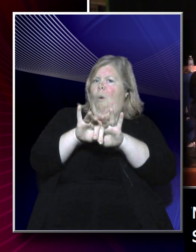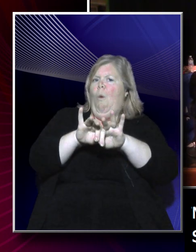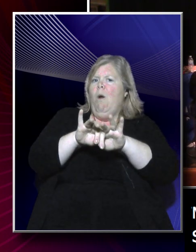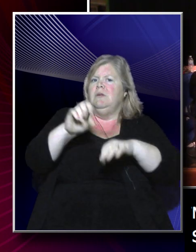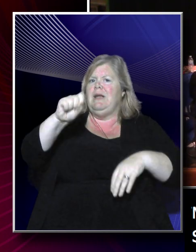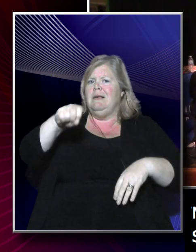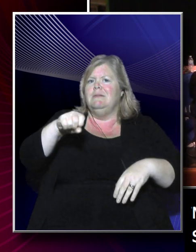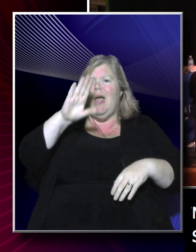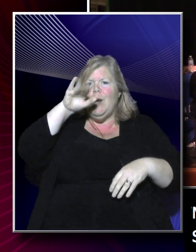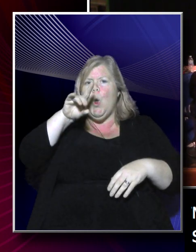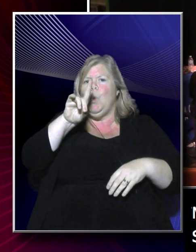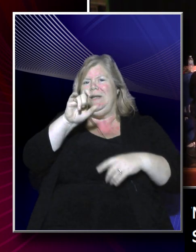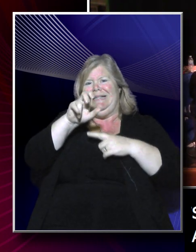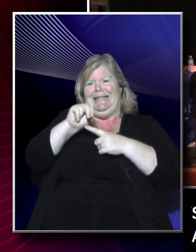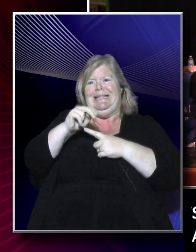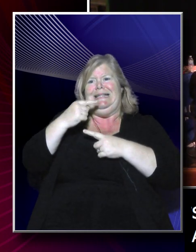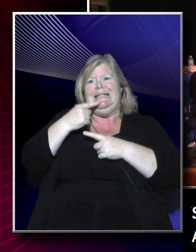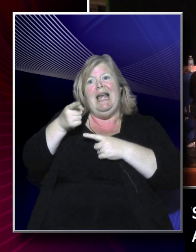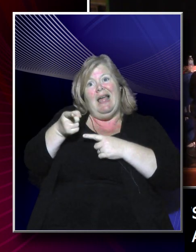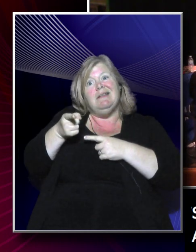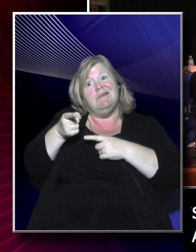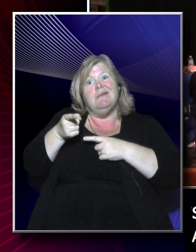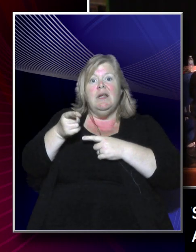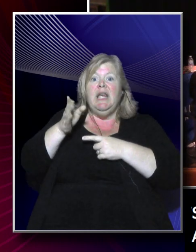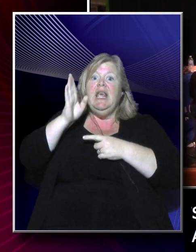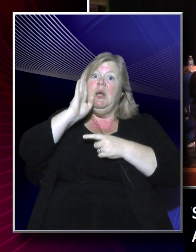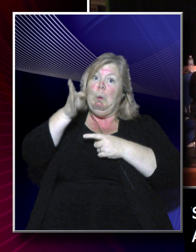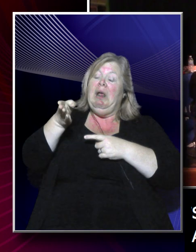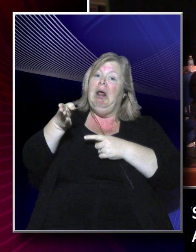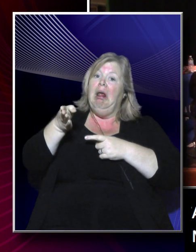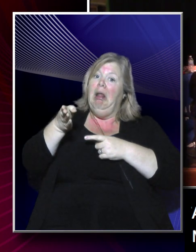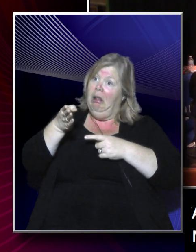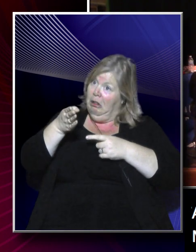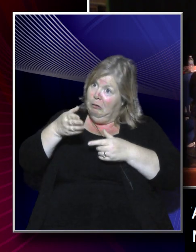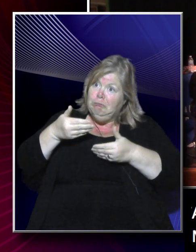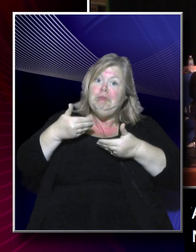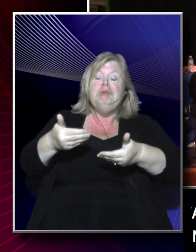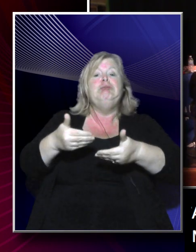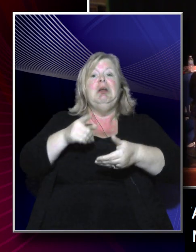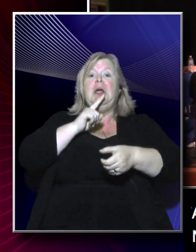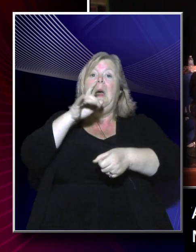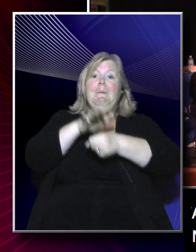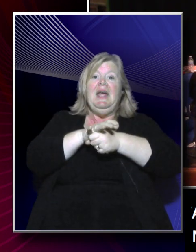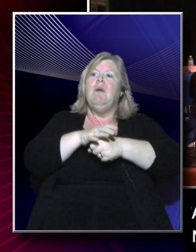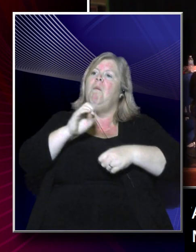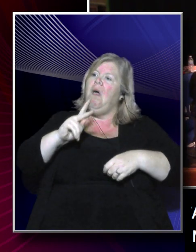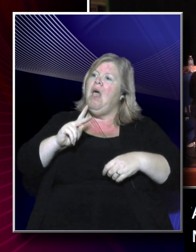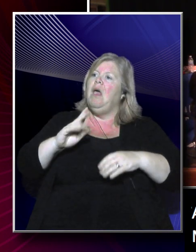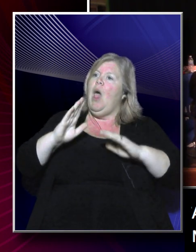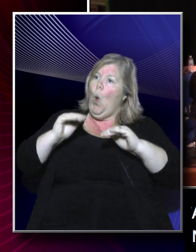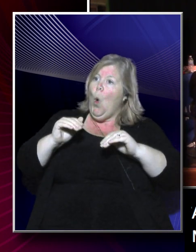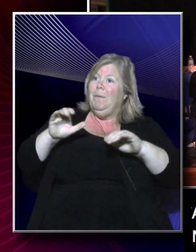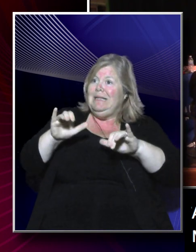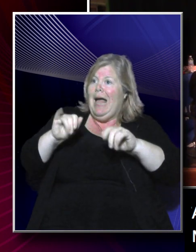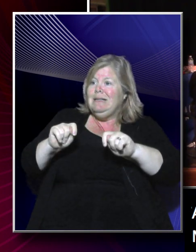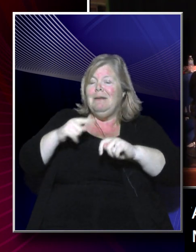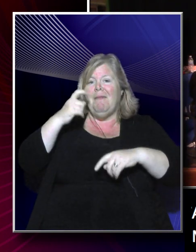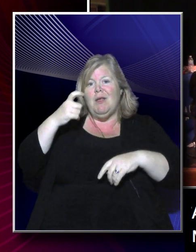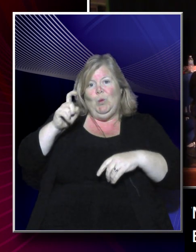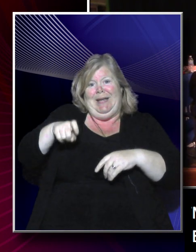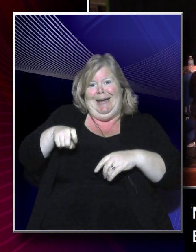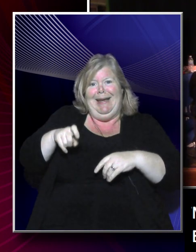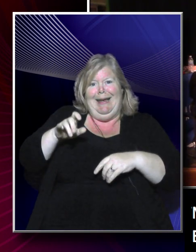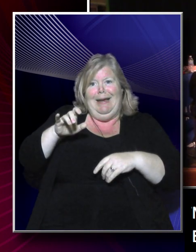I know that Dean tells us that he's going to make that commitment. I certainly hope that he does, because we need